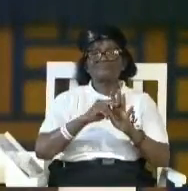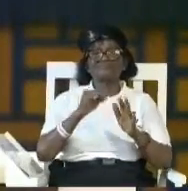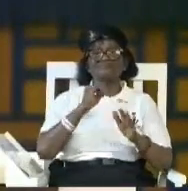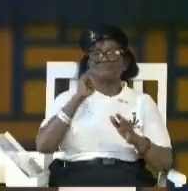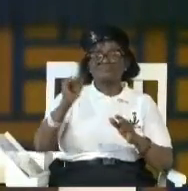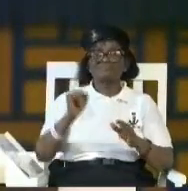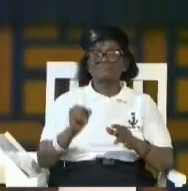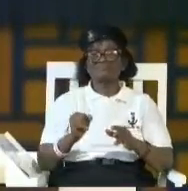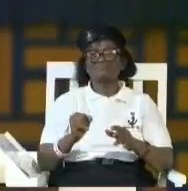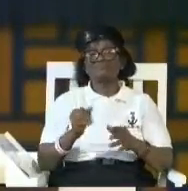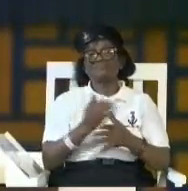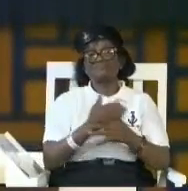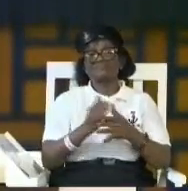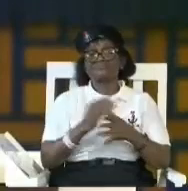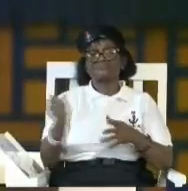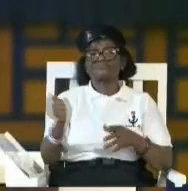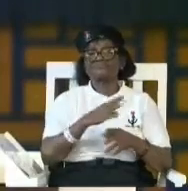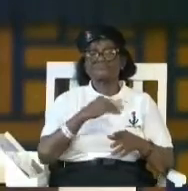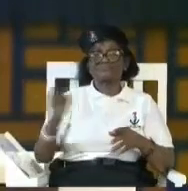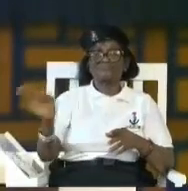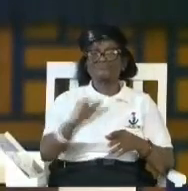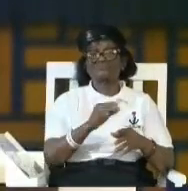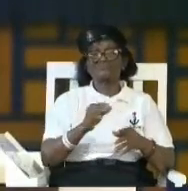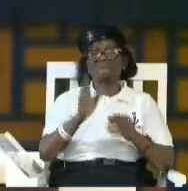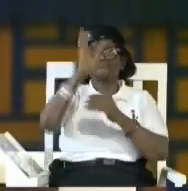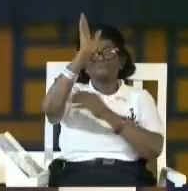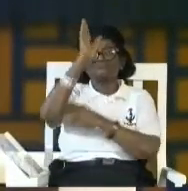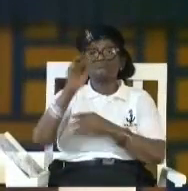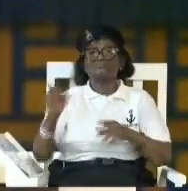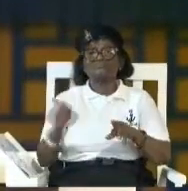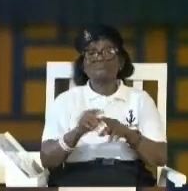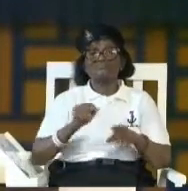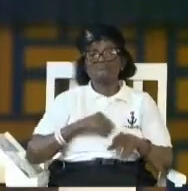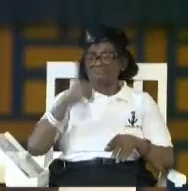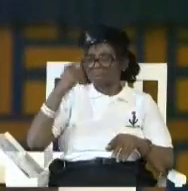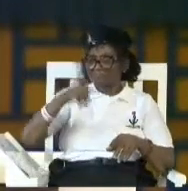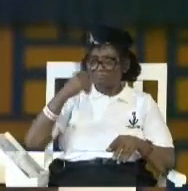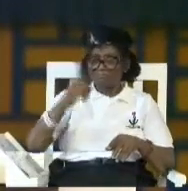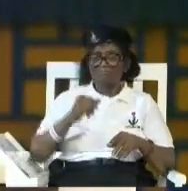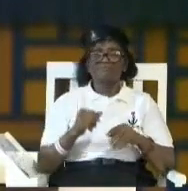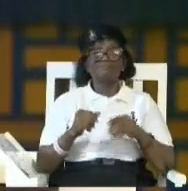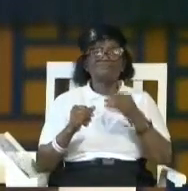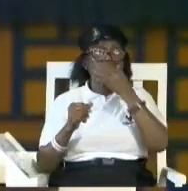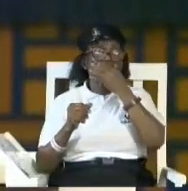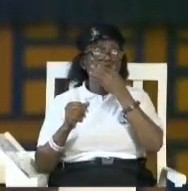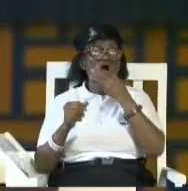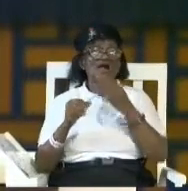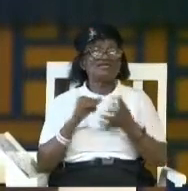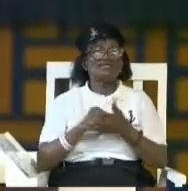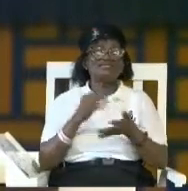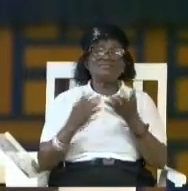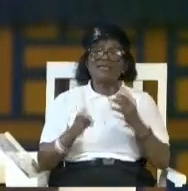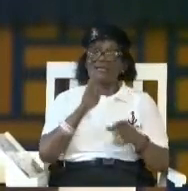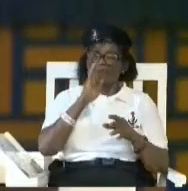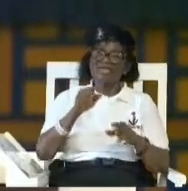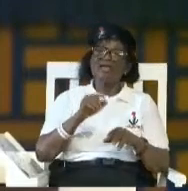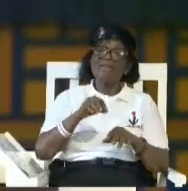and your God. Like I said, It might be difficult to measure.